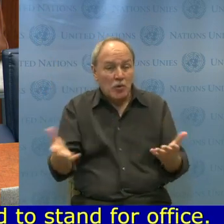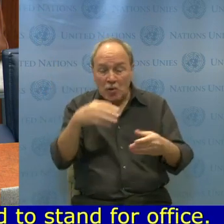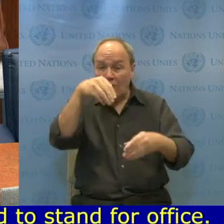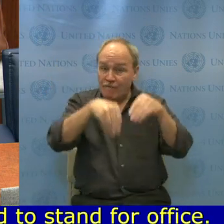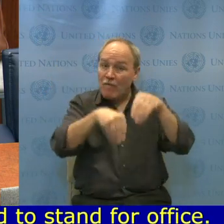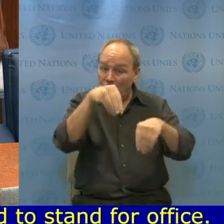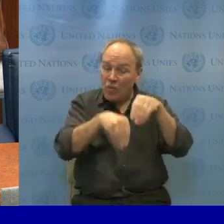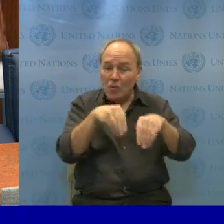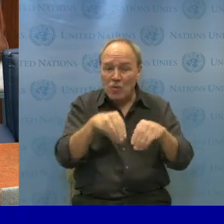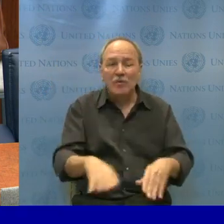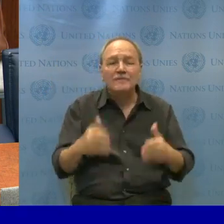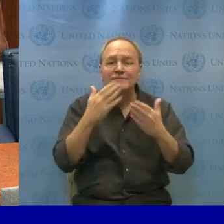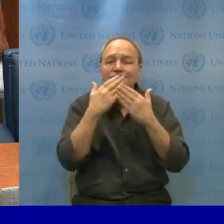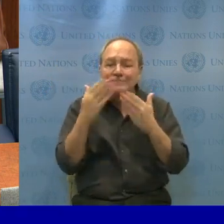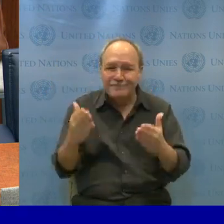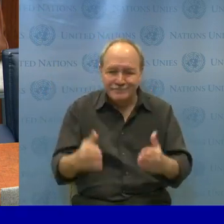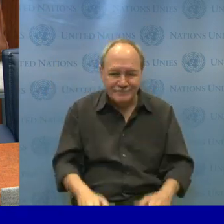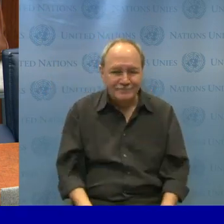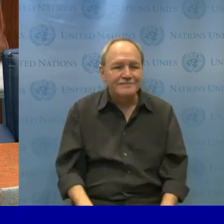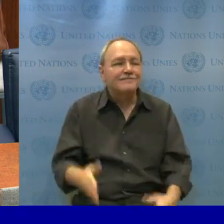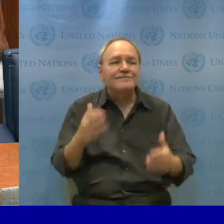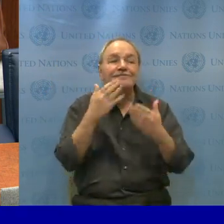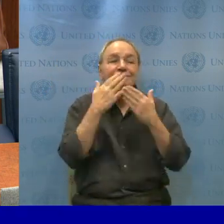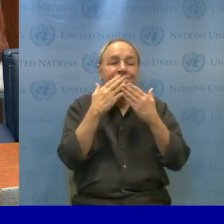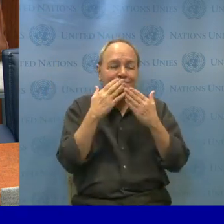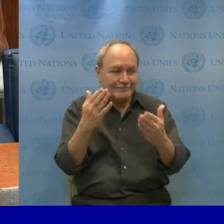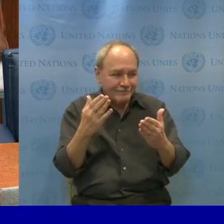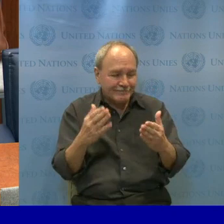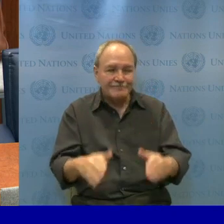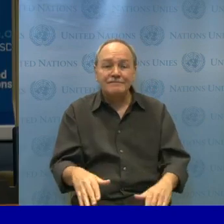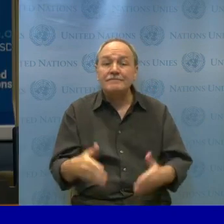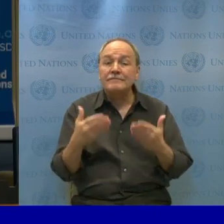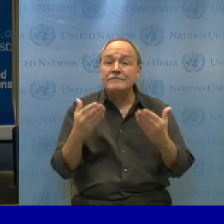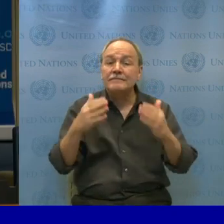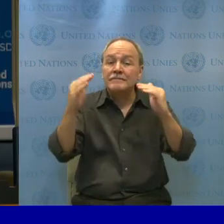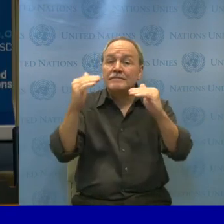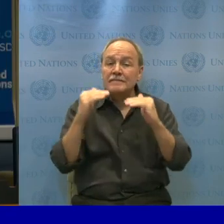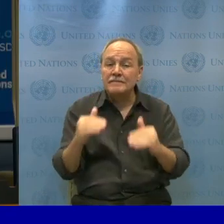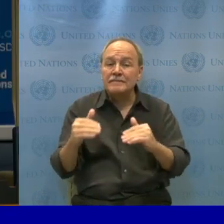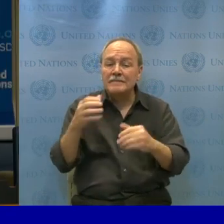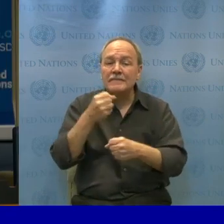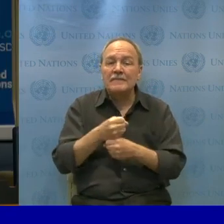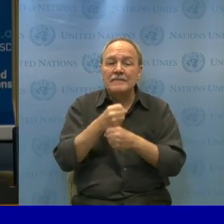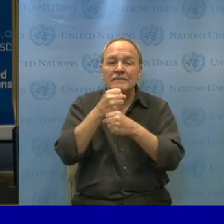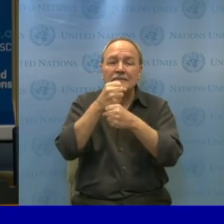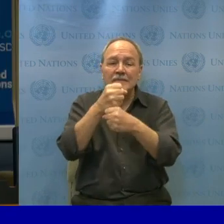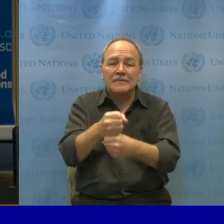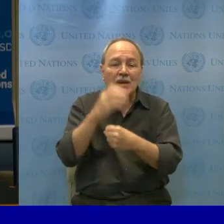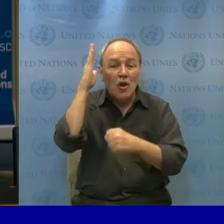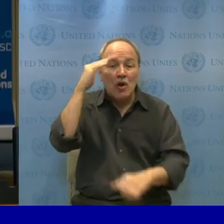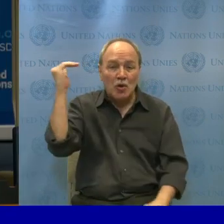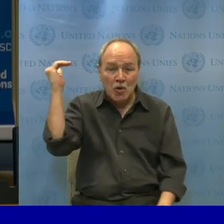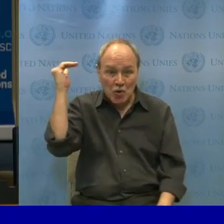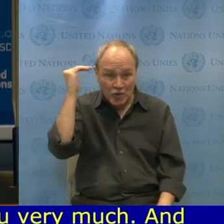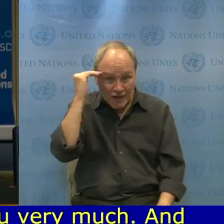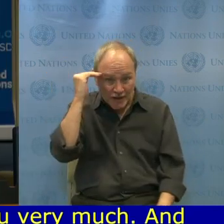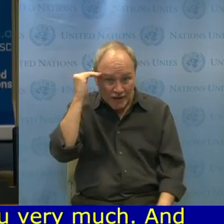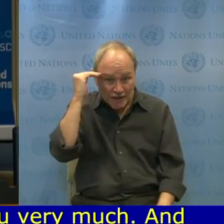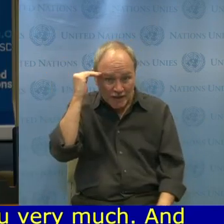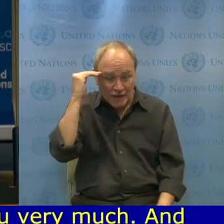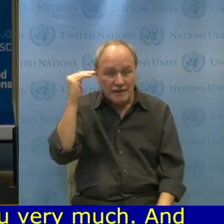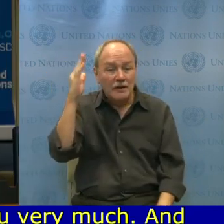Thank you very much. And now I would like to give the floor to the representative of Democratic People's Republic of Korea, followed